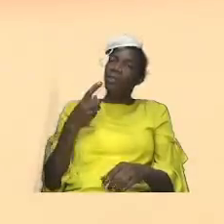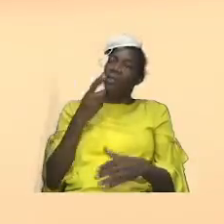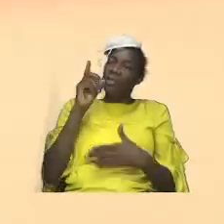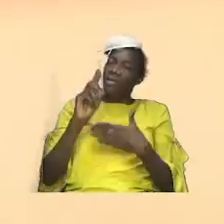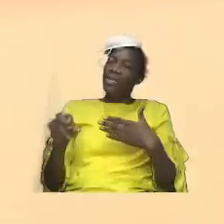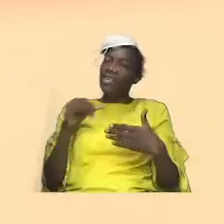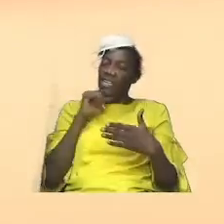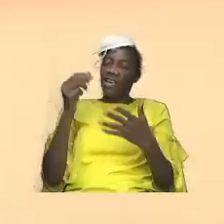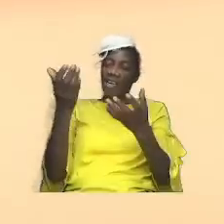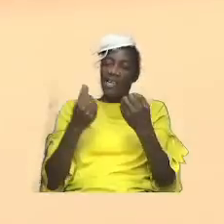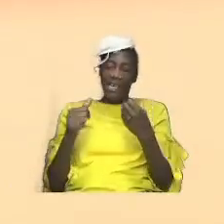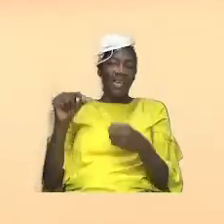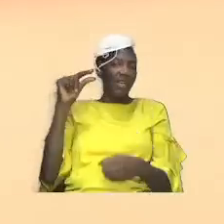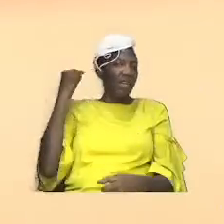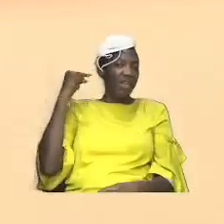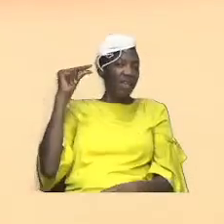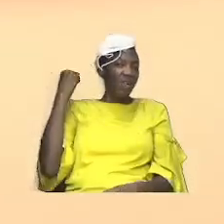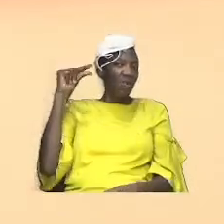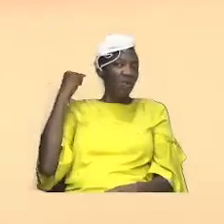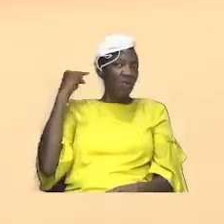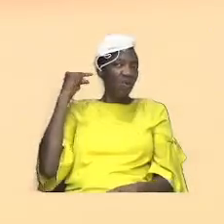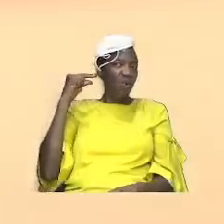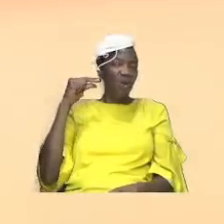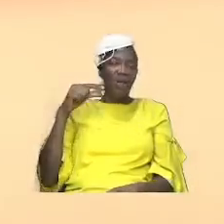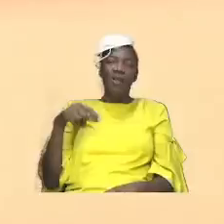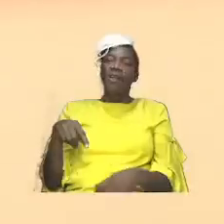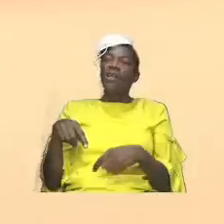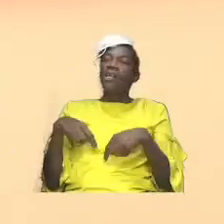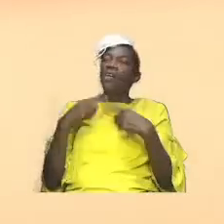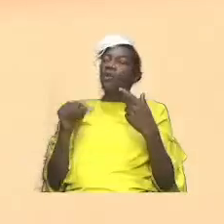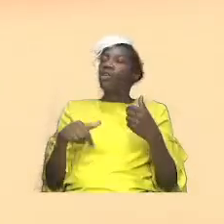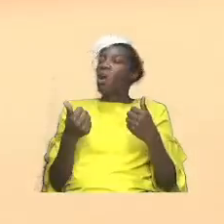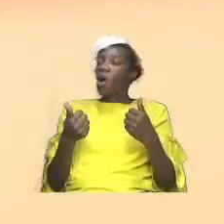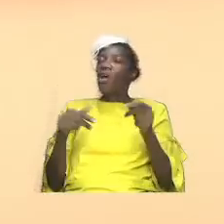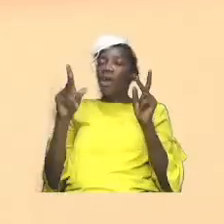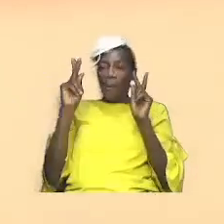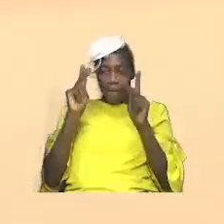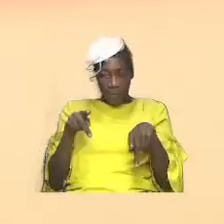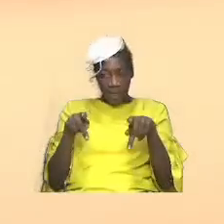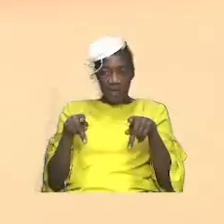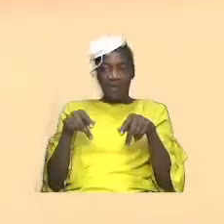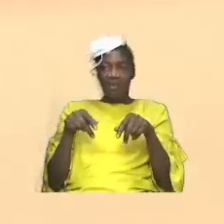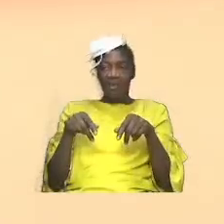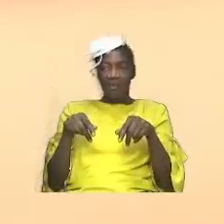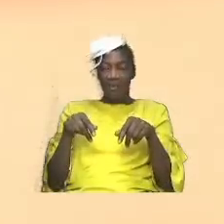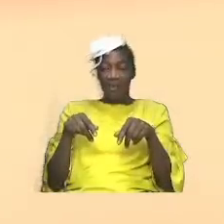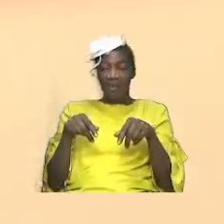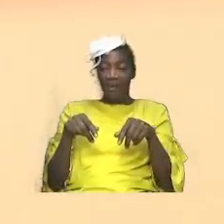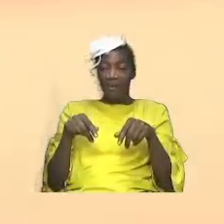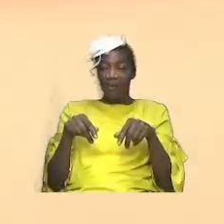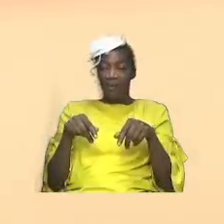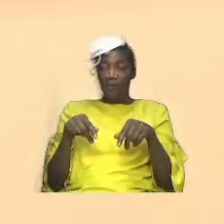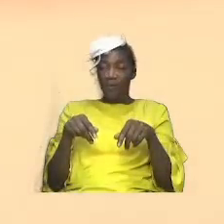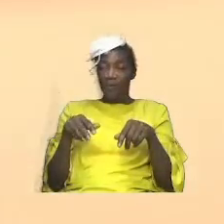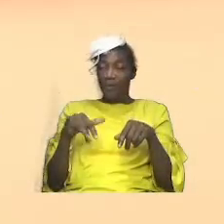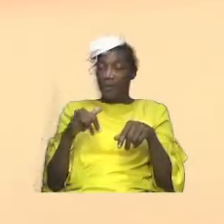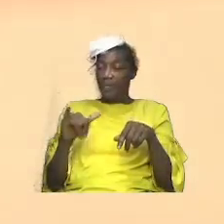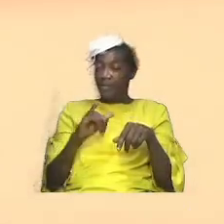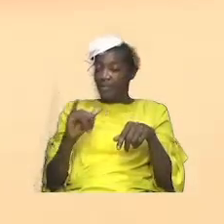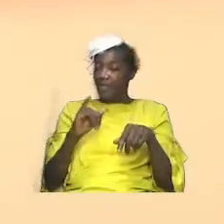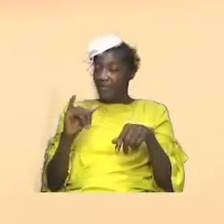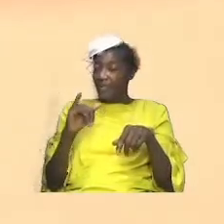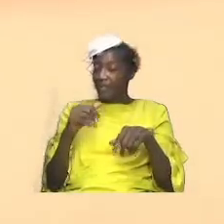the gold medal. And the gold went to Carl Lewis. What am I saying? We are in Paul. Use